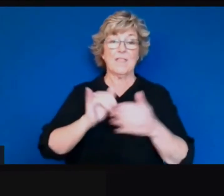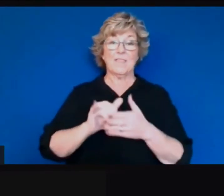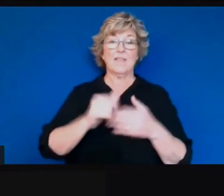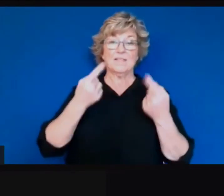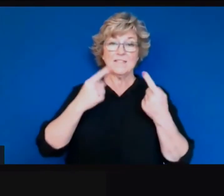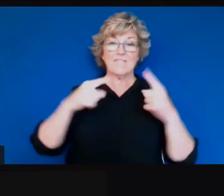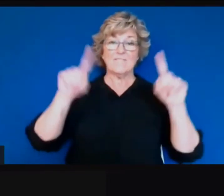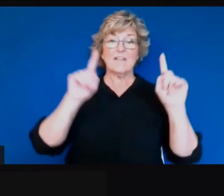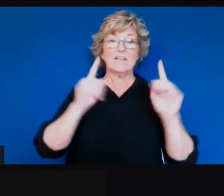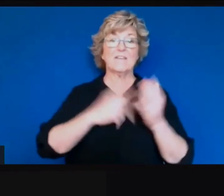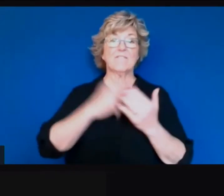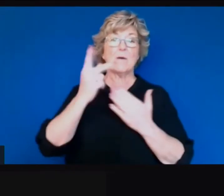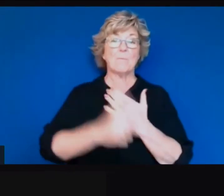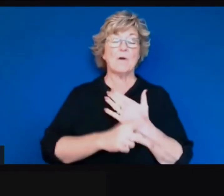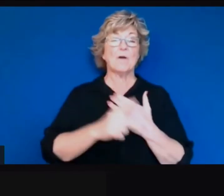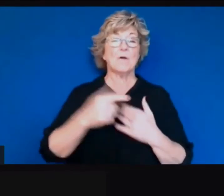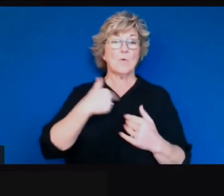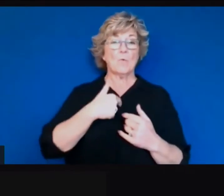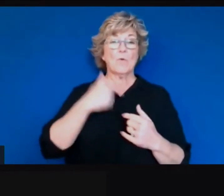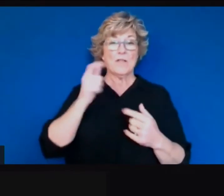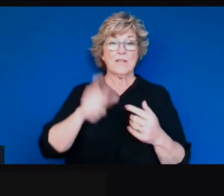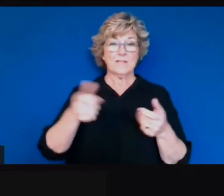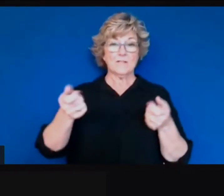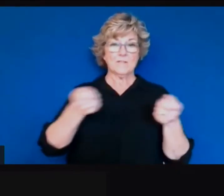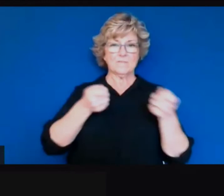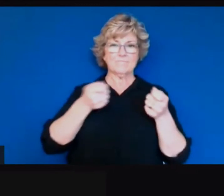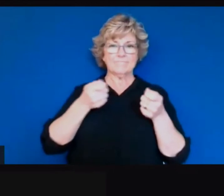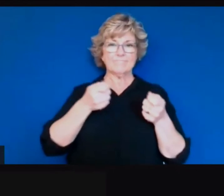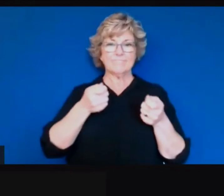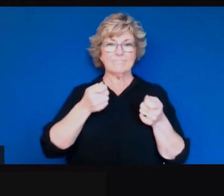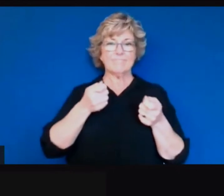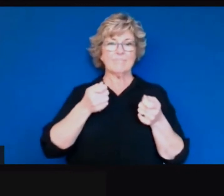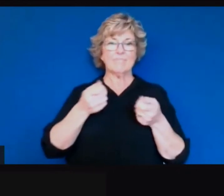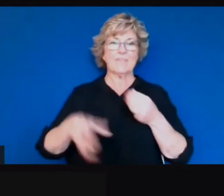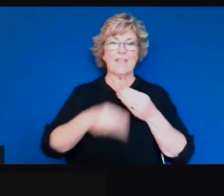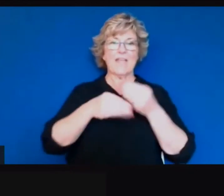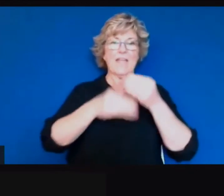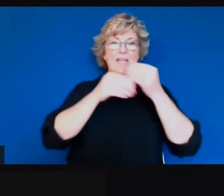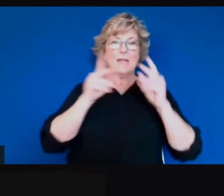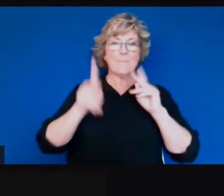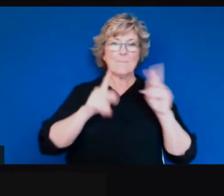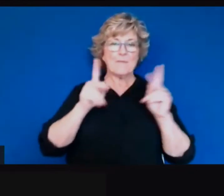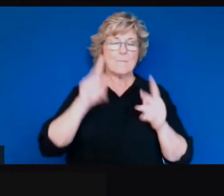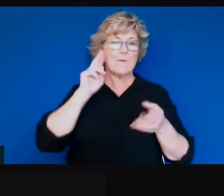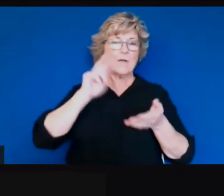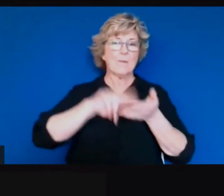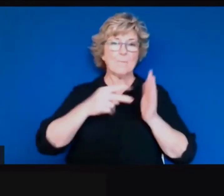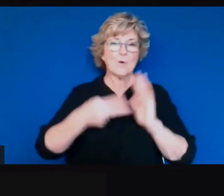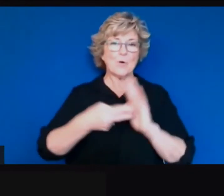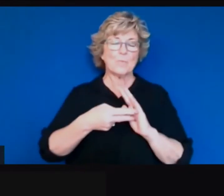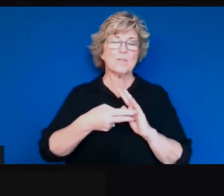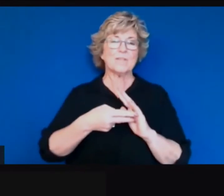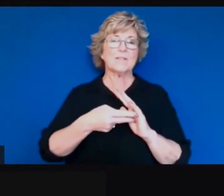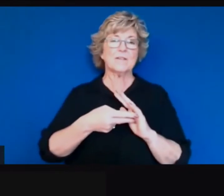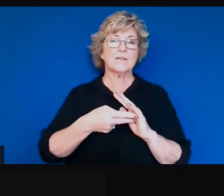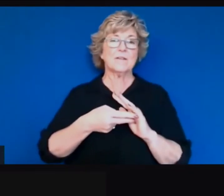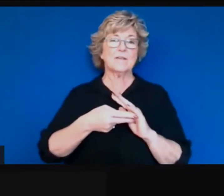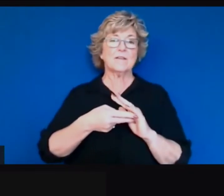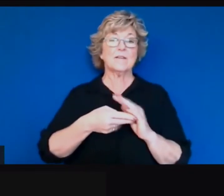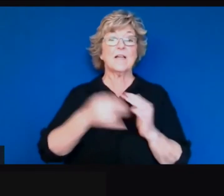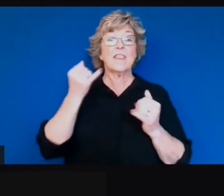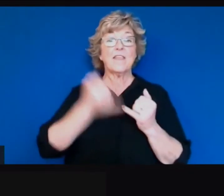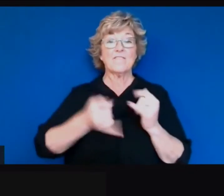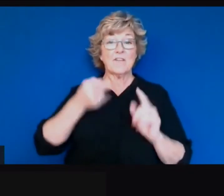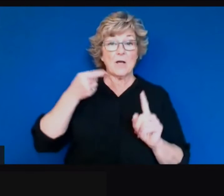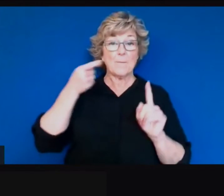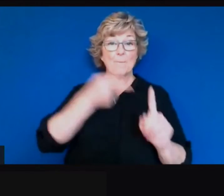to scale it back up, and we need to remind people of its purpose and its potency. Final point, because